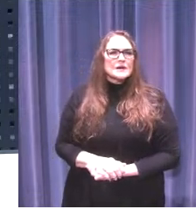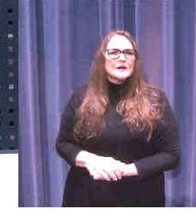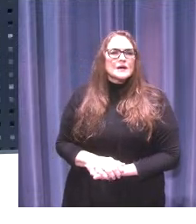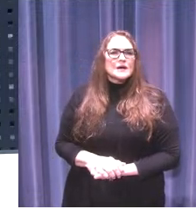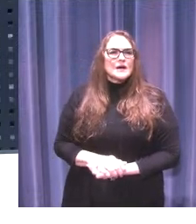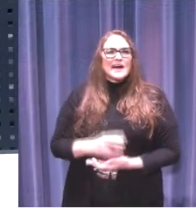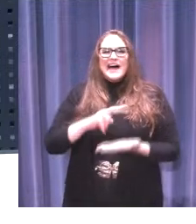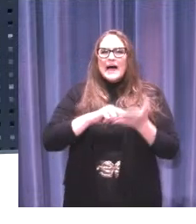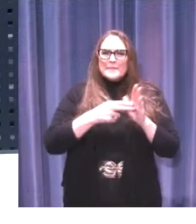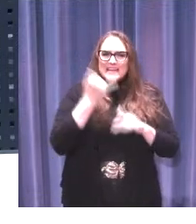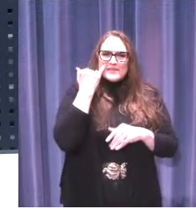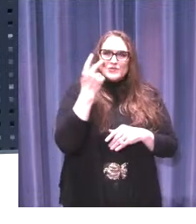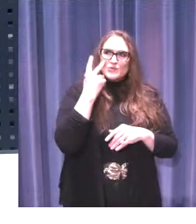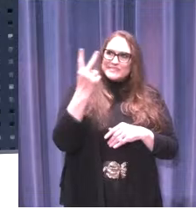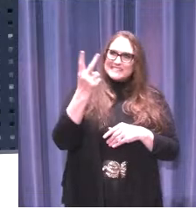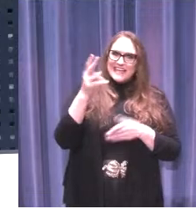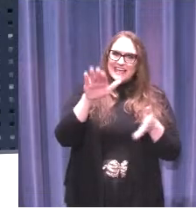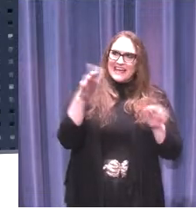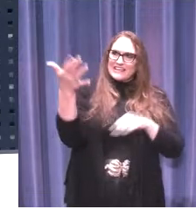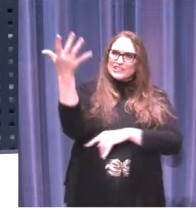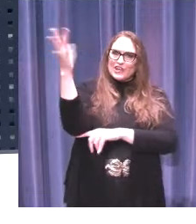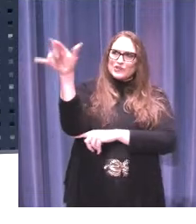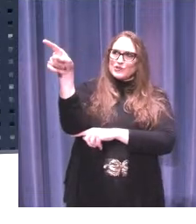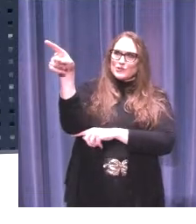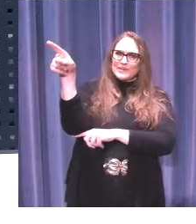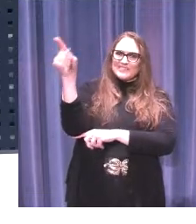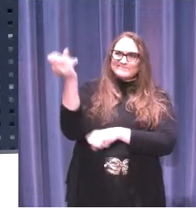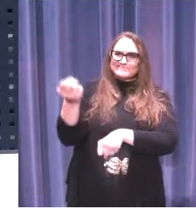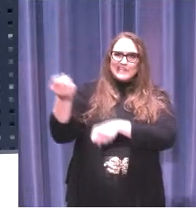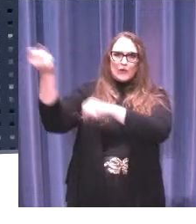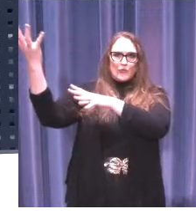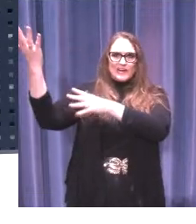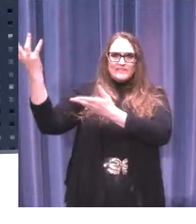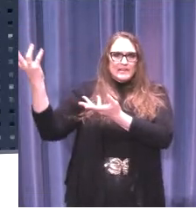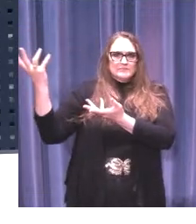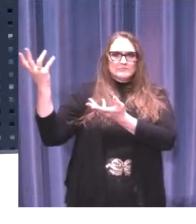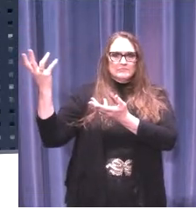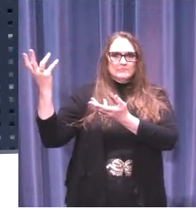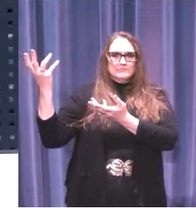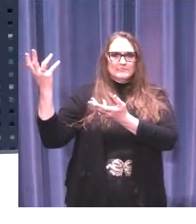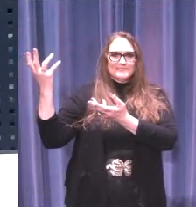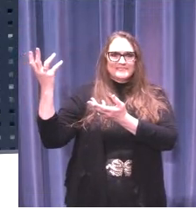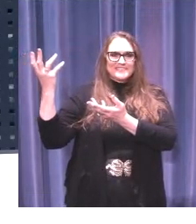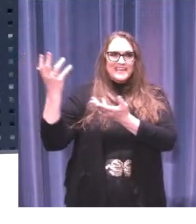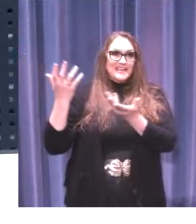I mean, if you see a dead tree, you get rid of it.